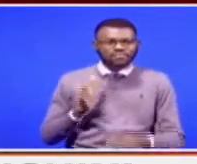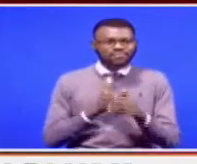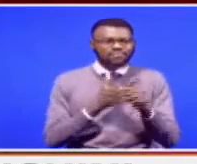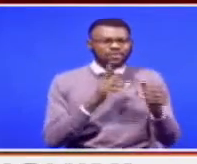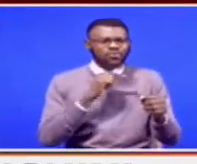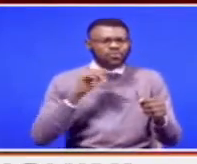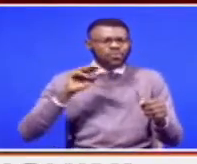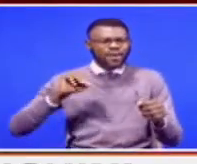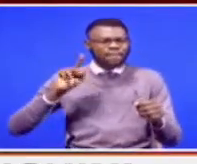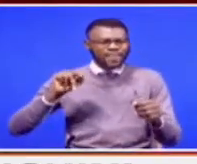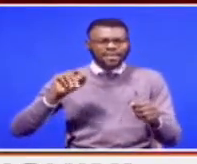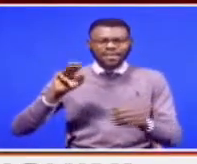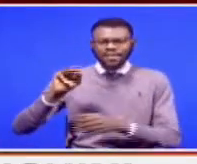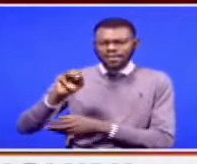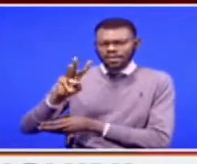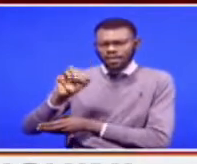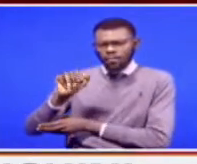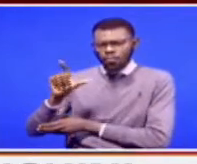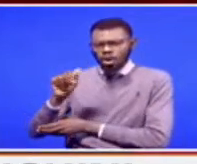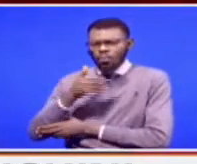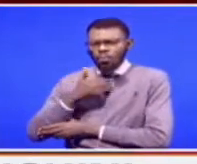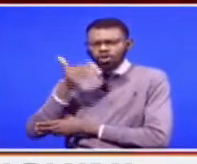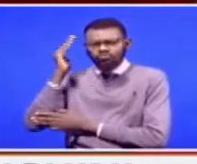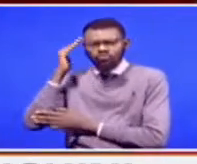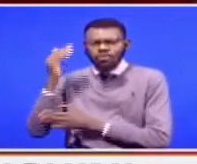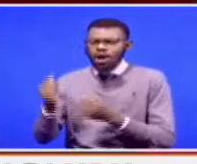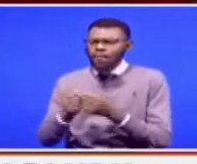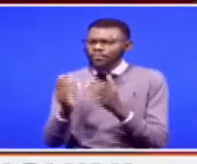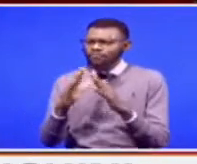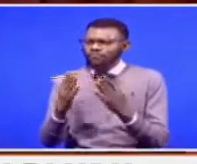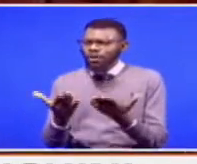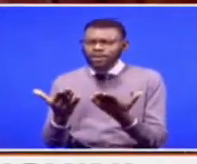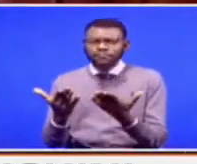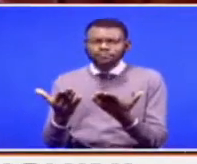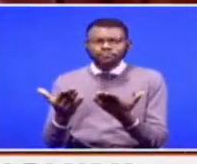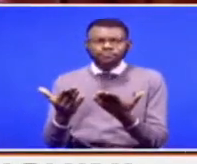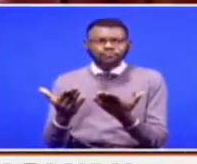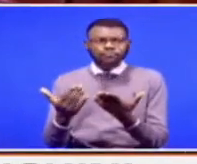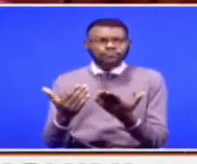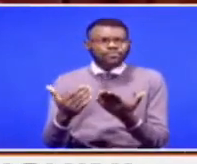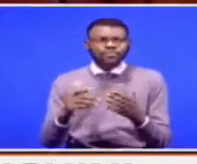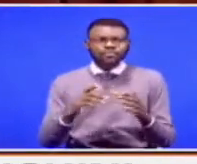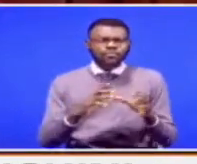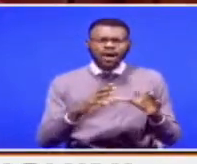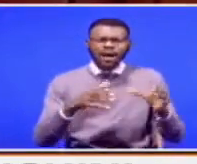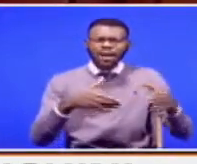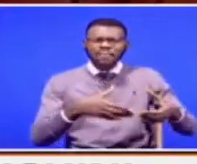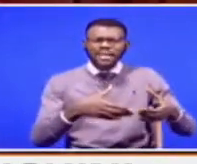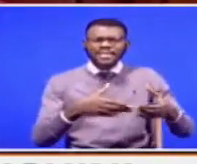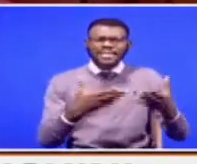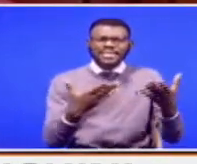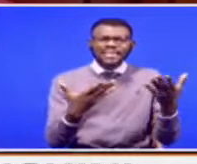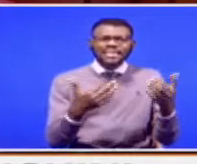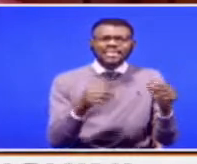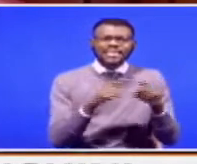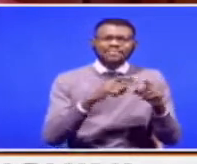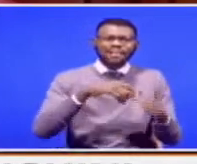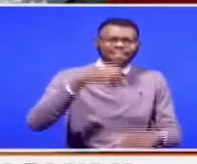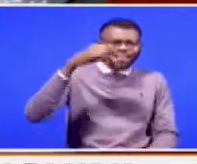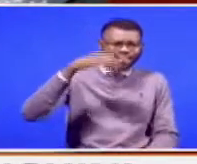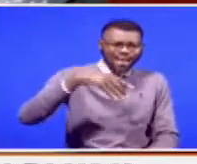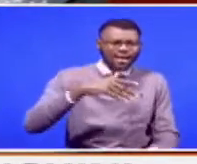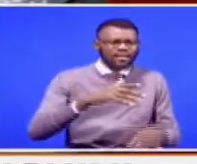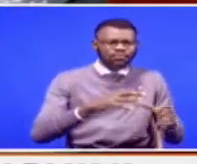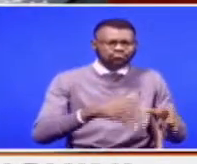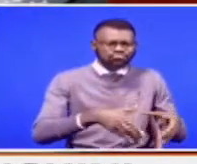Mwala Vincent Musyoka ilitaka kujua ni kwa nini mitambo ya kuzalisha nguvu za umeme inayotokana na joto, yani thermal power